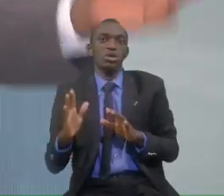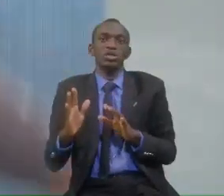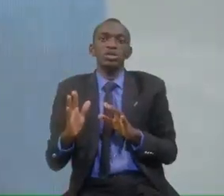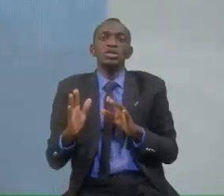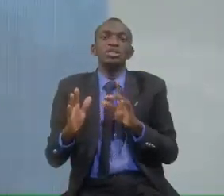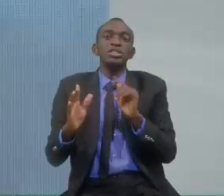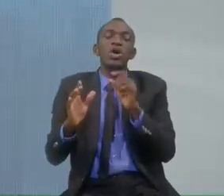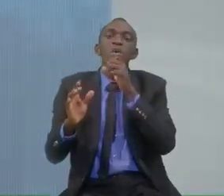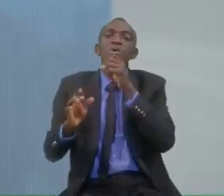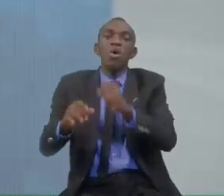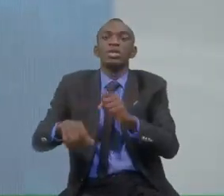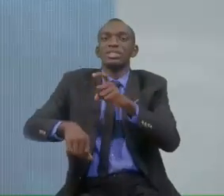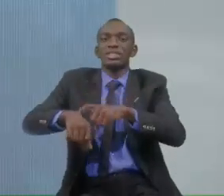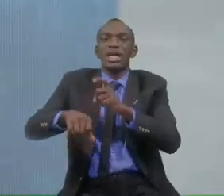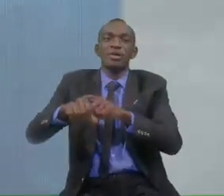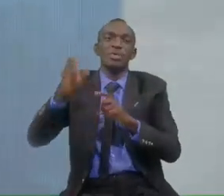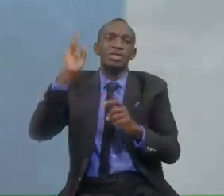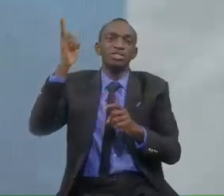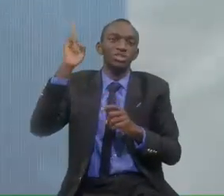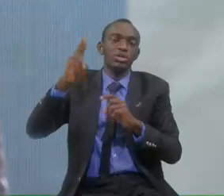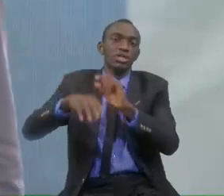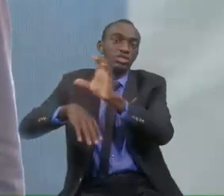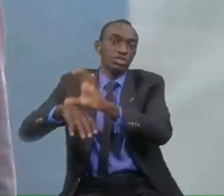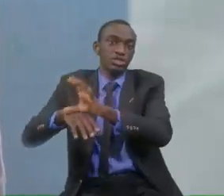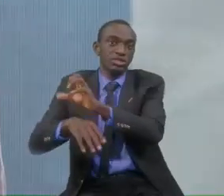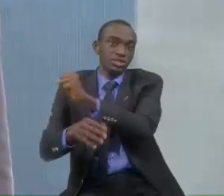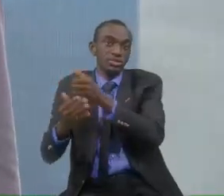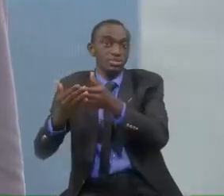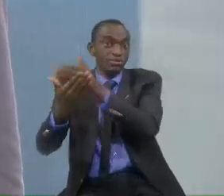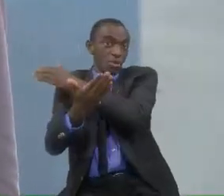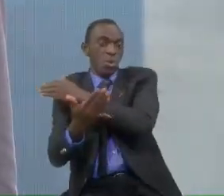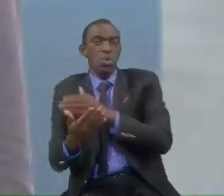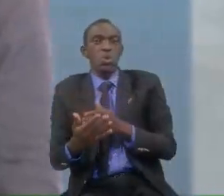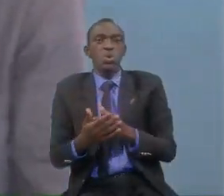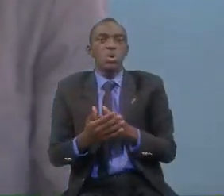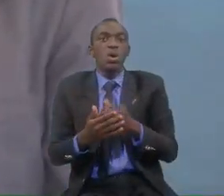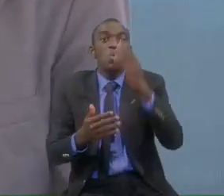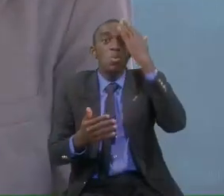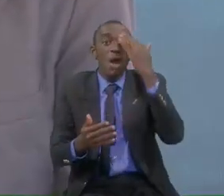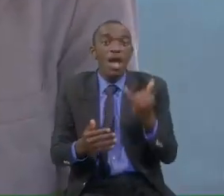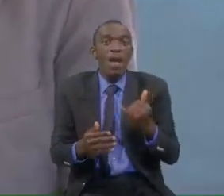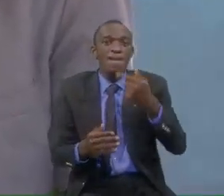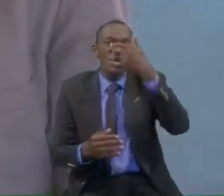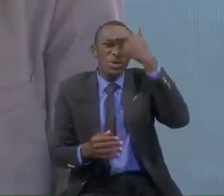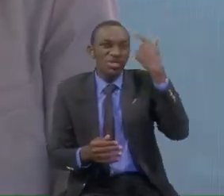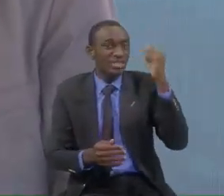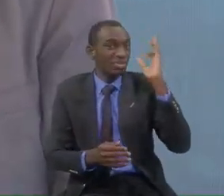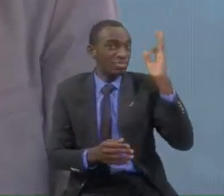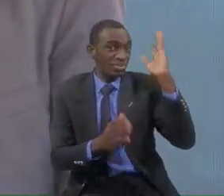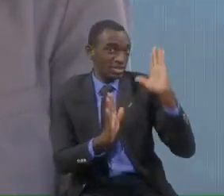time historic churches. Why? Because the deliverance minister talks